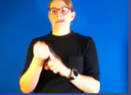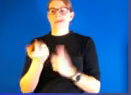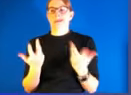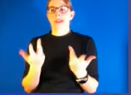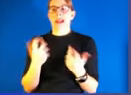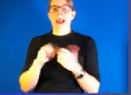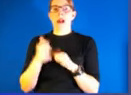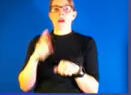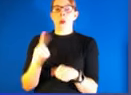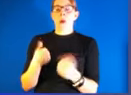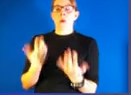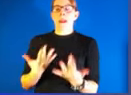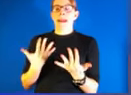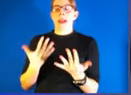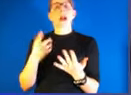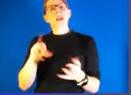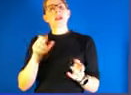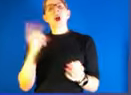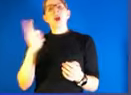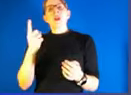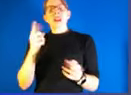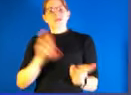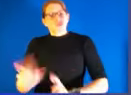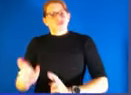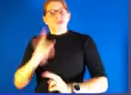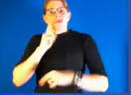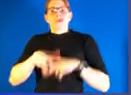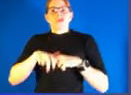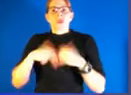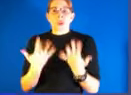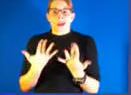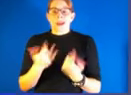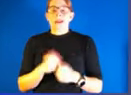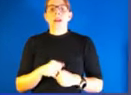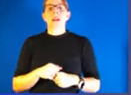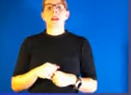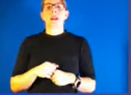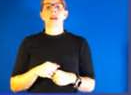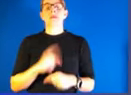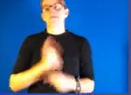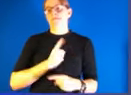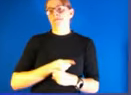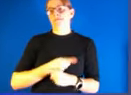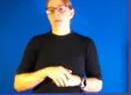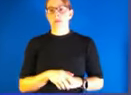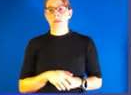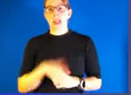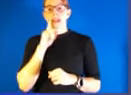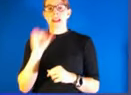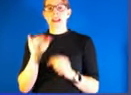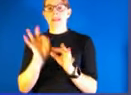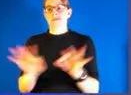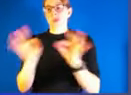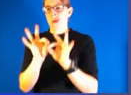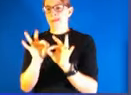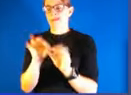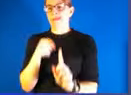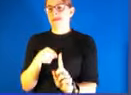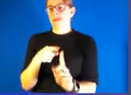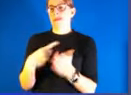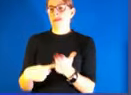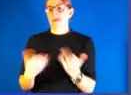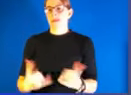I mean, you're always prepared to wait when you walk in the ER if you've got something that can Absolutely. wait. But Yeah, and I think that's the key in what we're talking about here today is